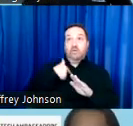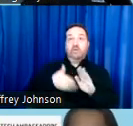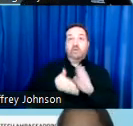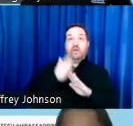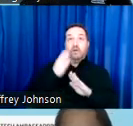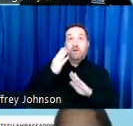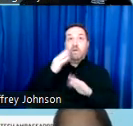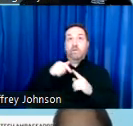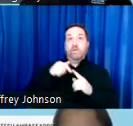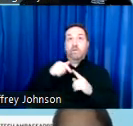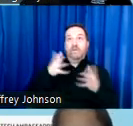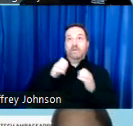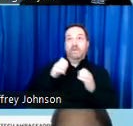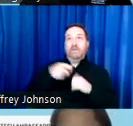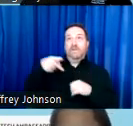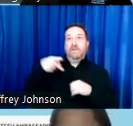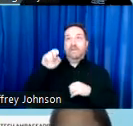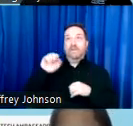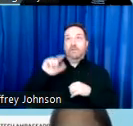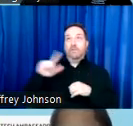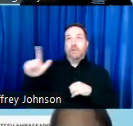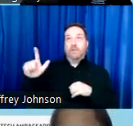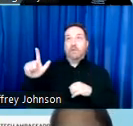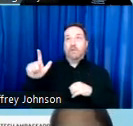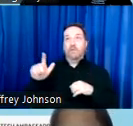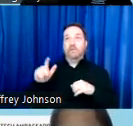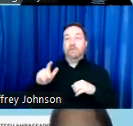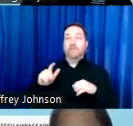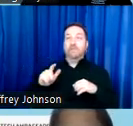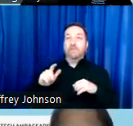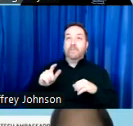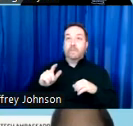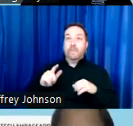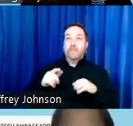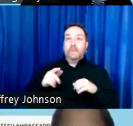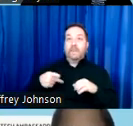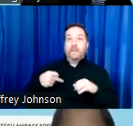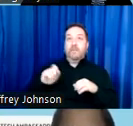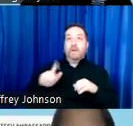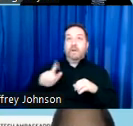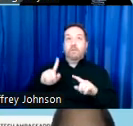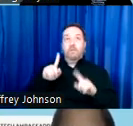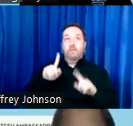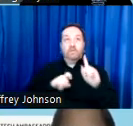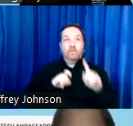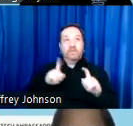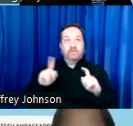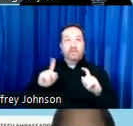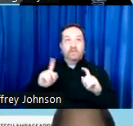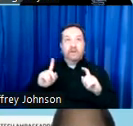this. Let's see, where are my poll questions?